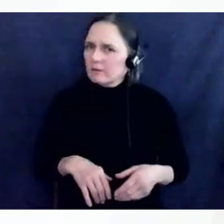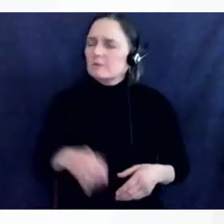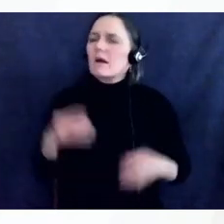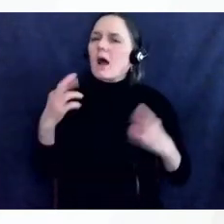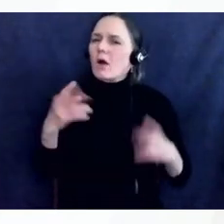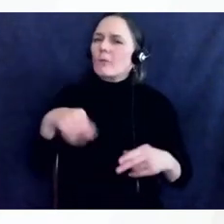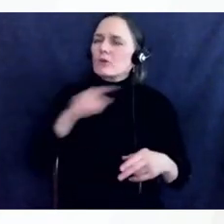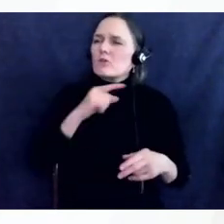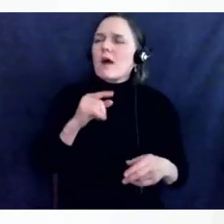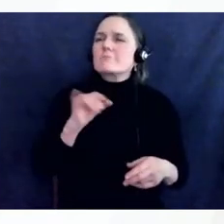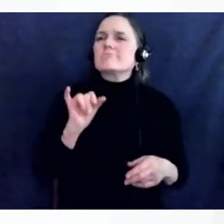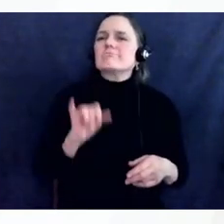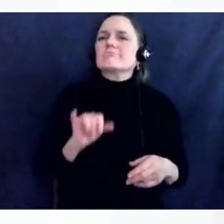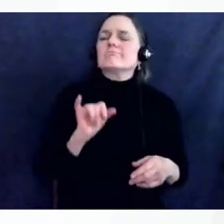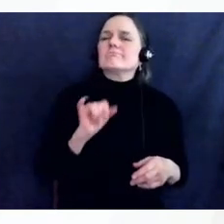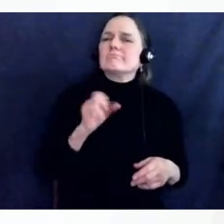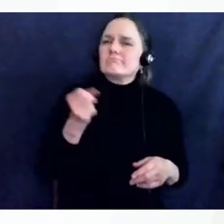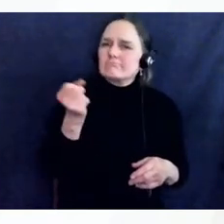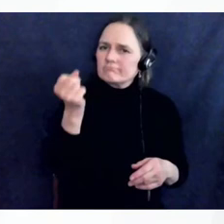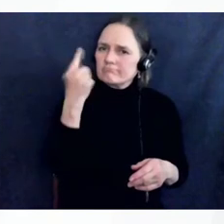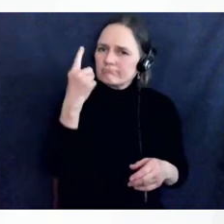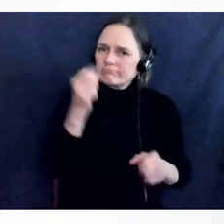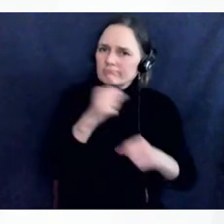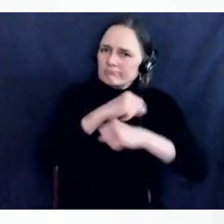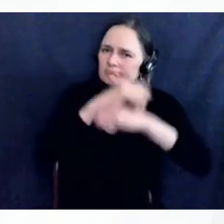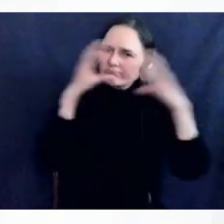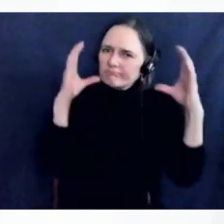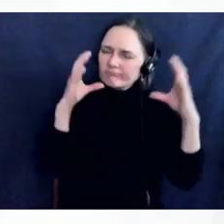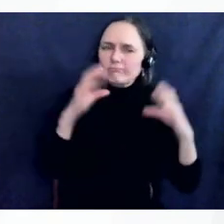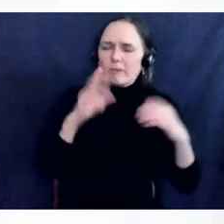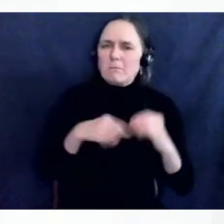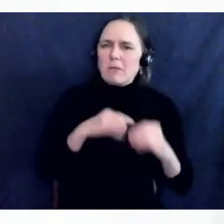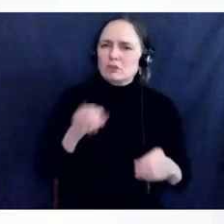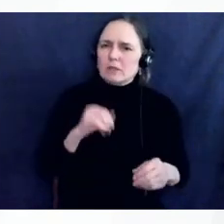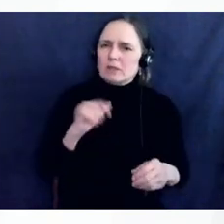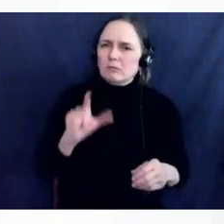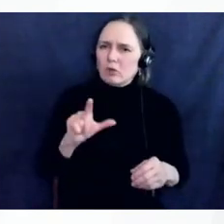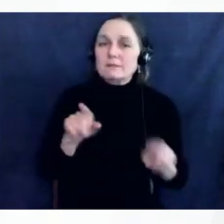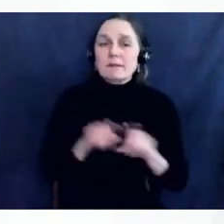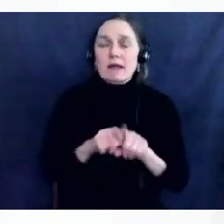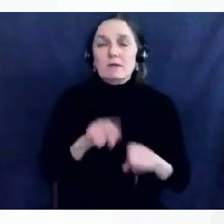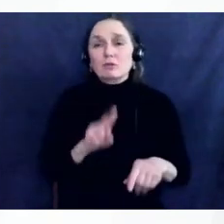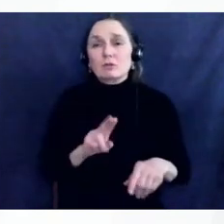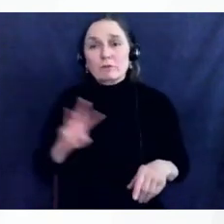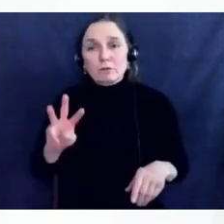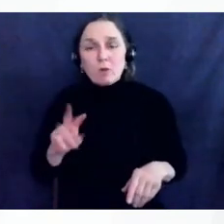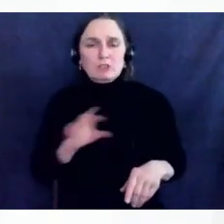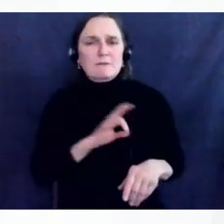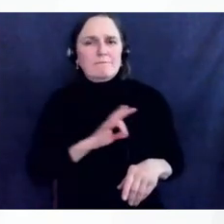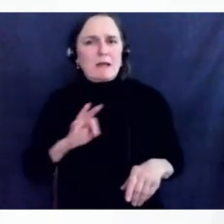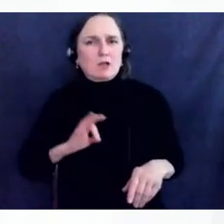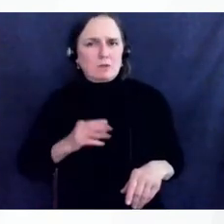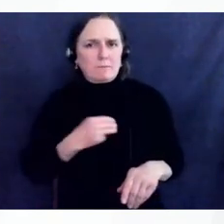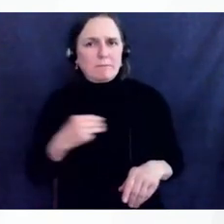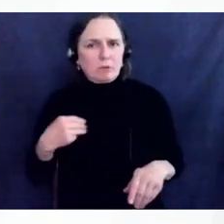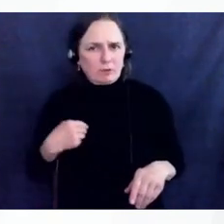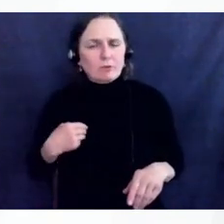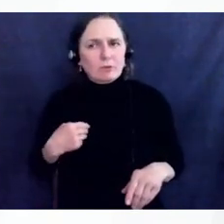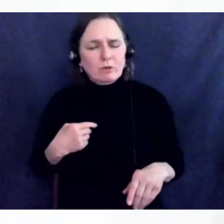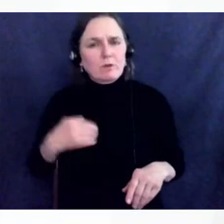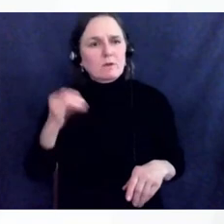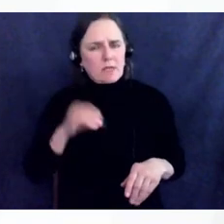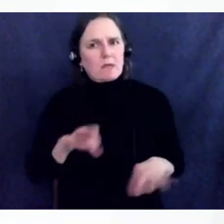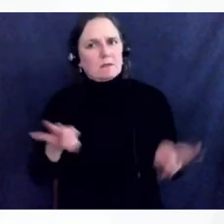as a University of Washington faculty member. I should mention that Juliet is teaching a course next quarter on race